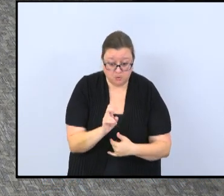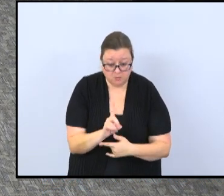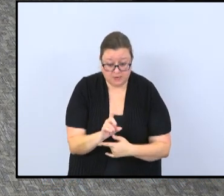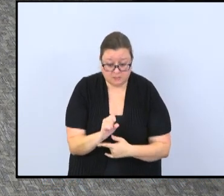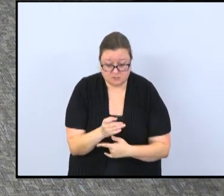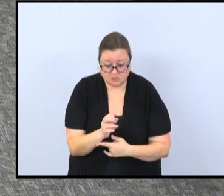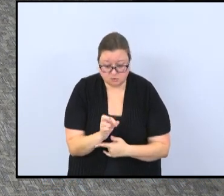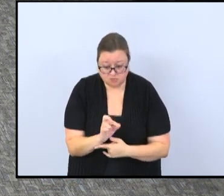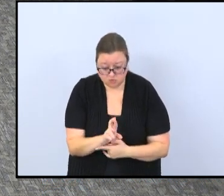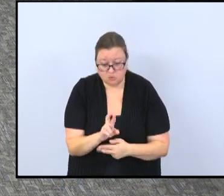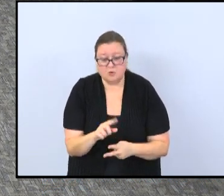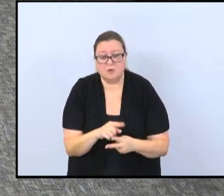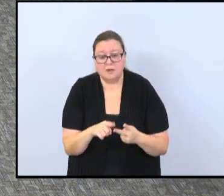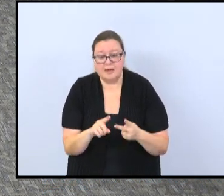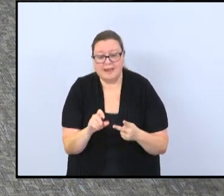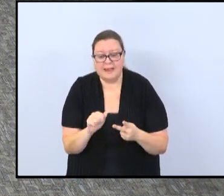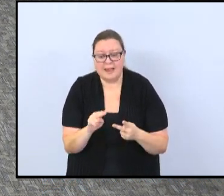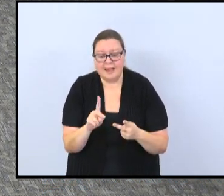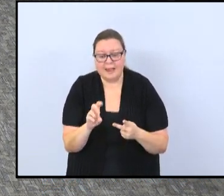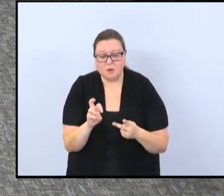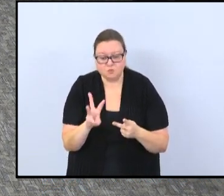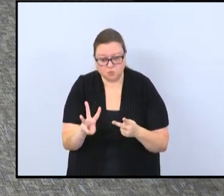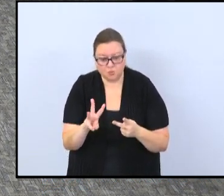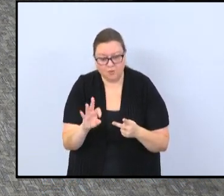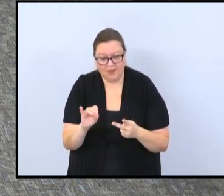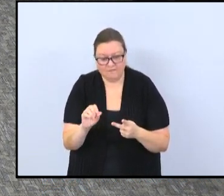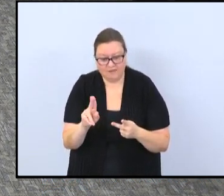and Andrew Faust.